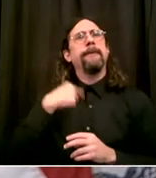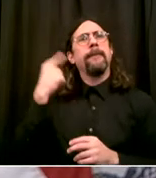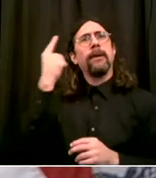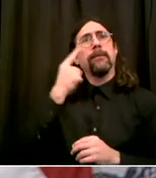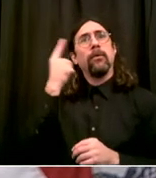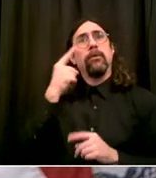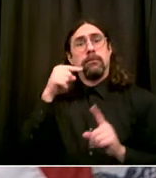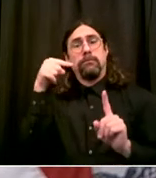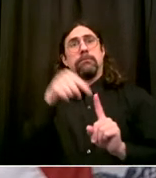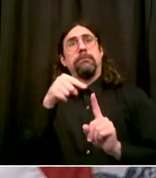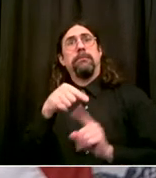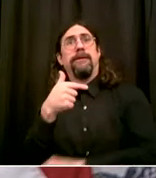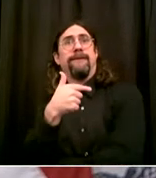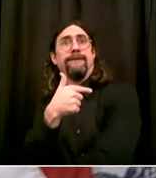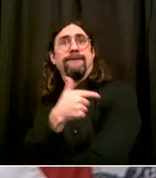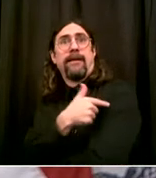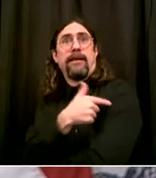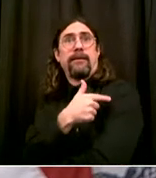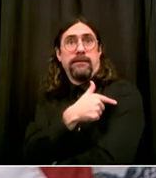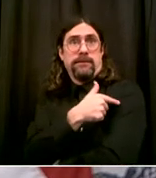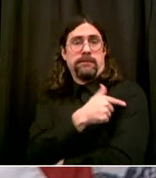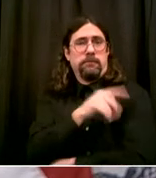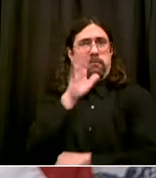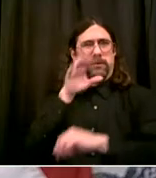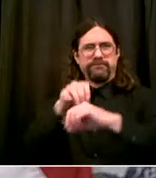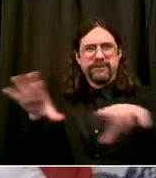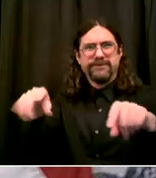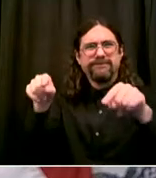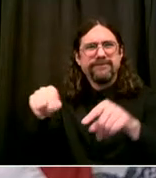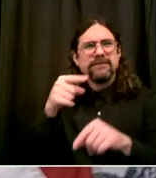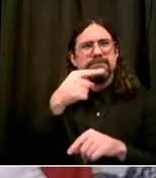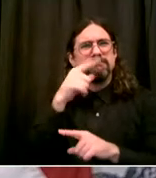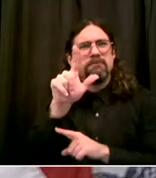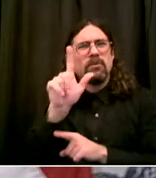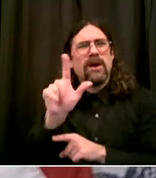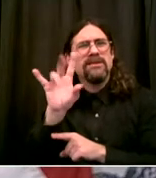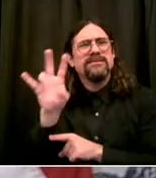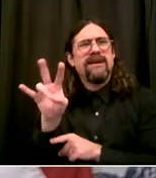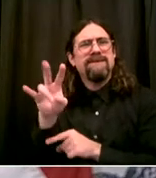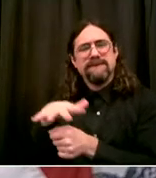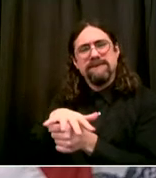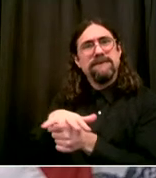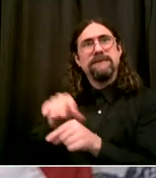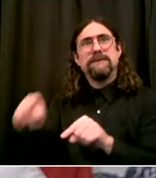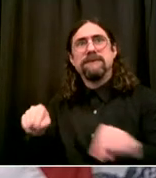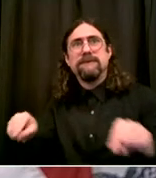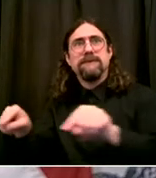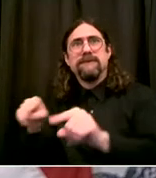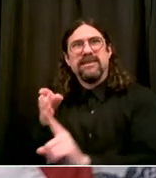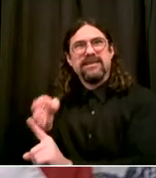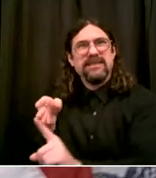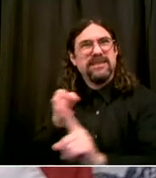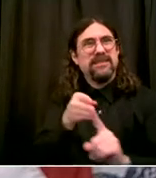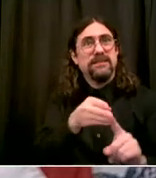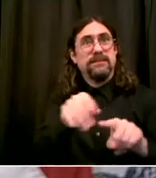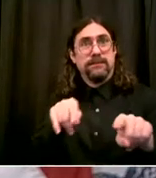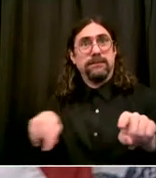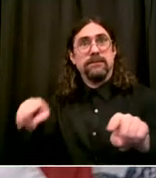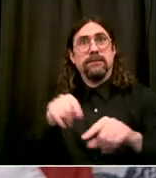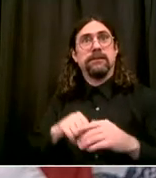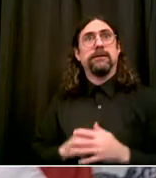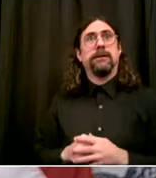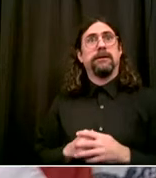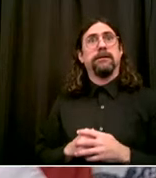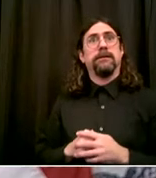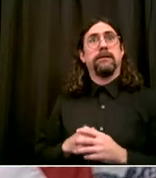on a faster timeline, or in any different way whatsoever than a person not in those 27 neighborhoods, yes or no?